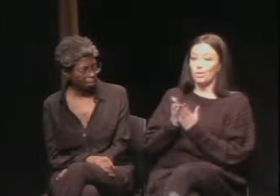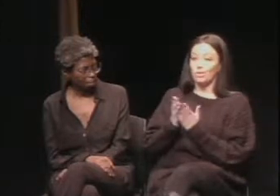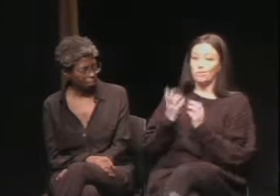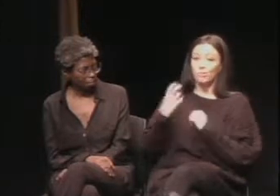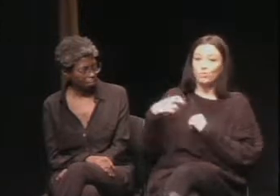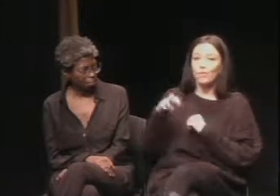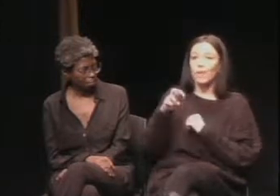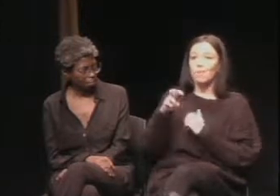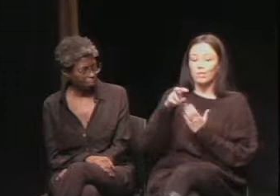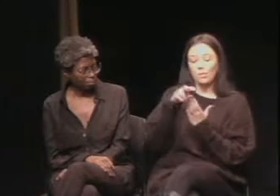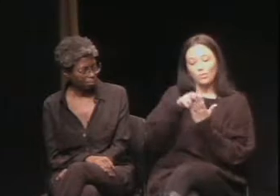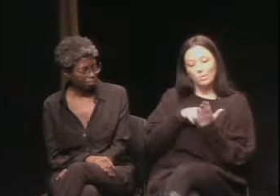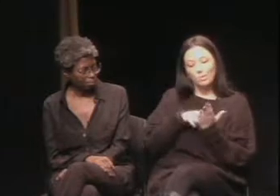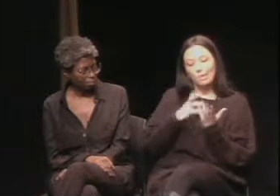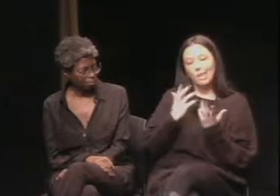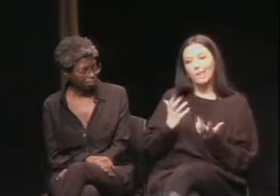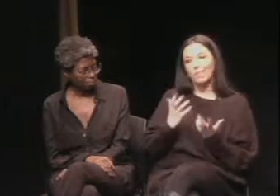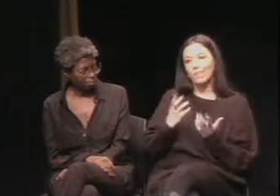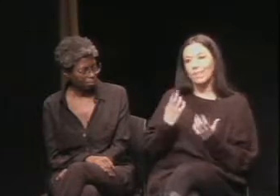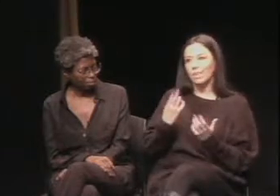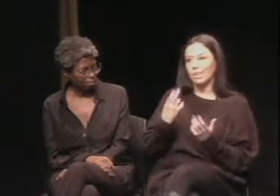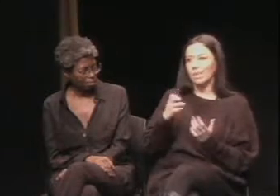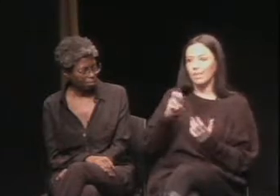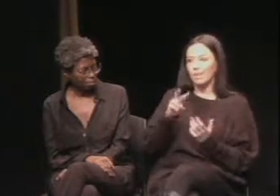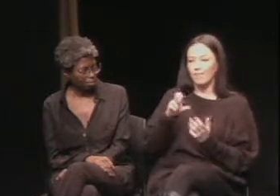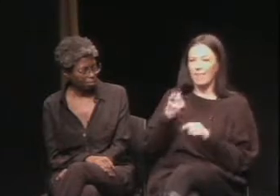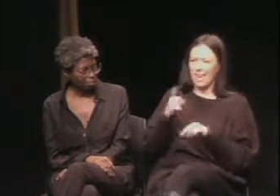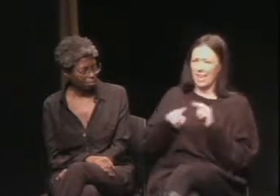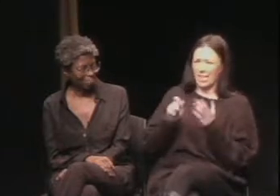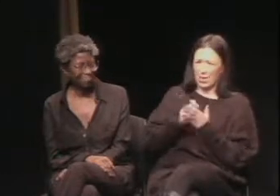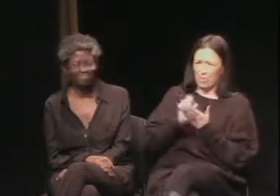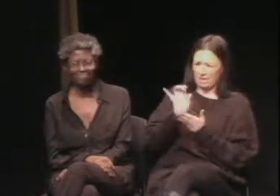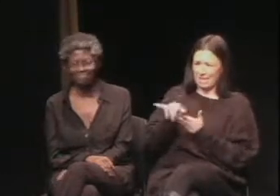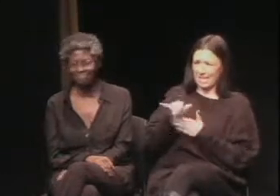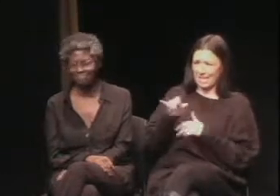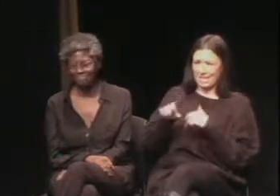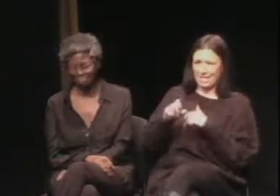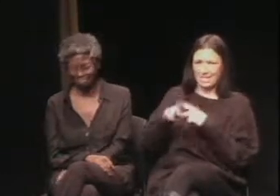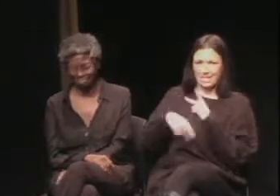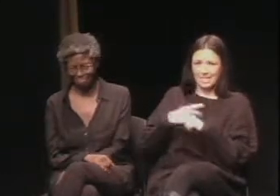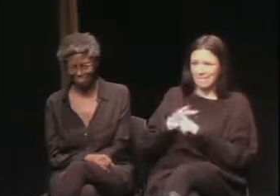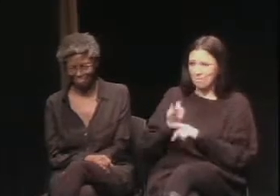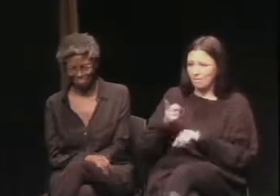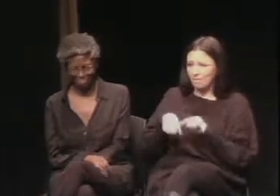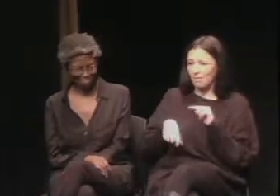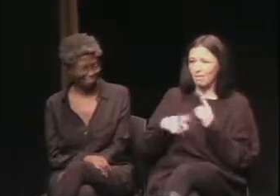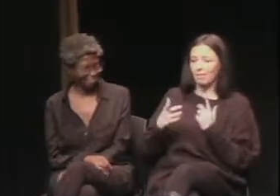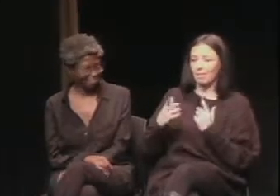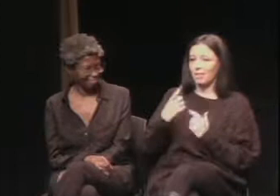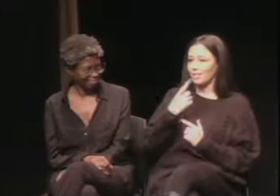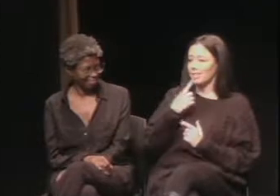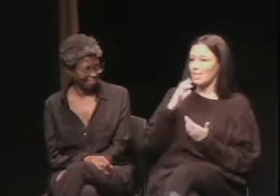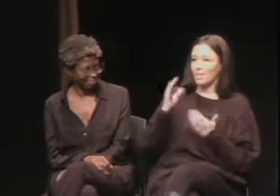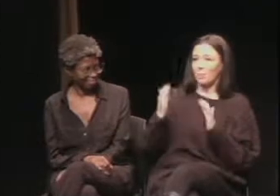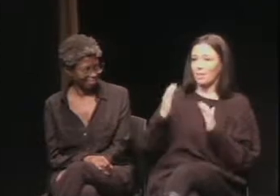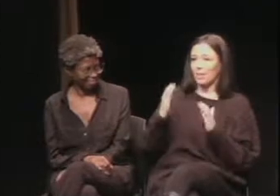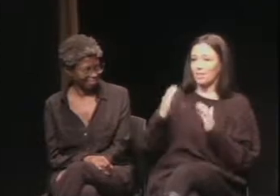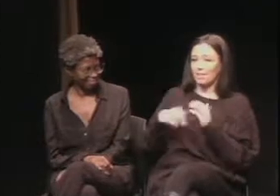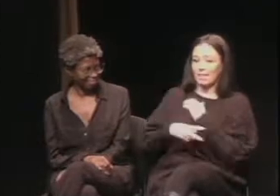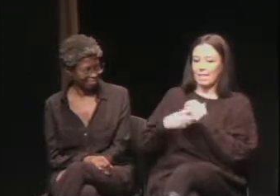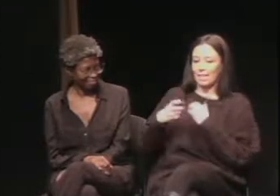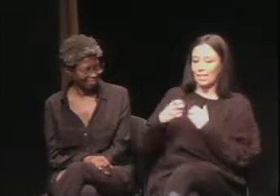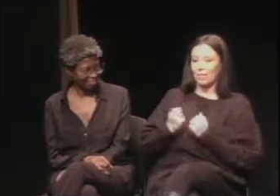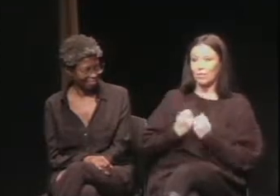I started reading heavy. And then I was like, I can't write like this. You know, they say comparison is a thief of